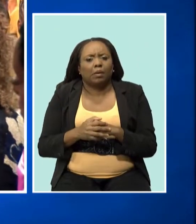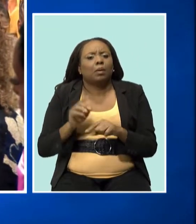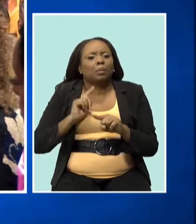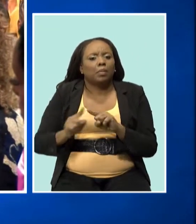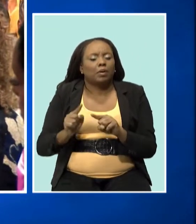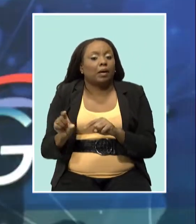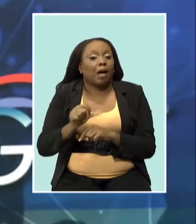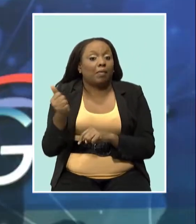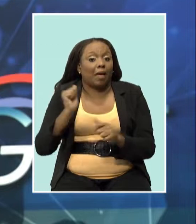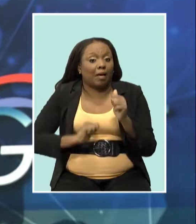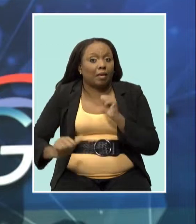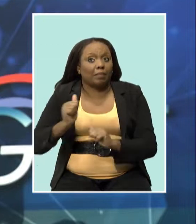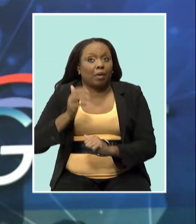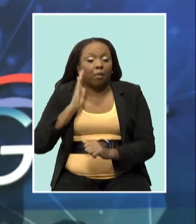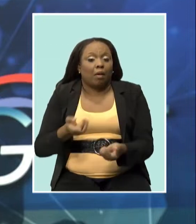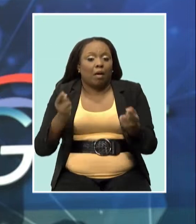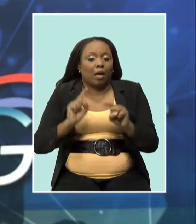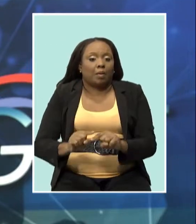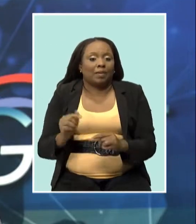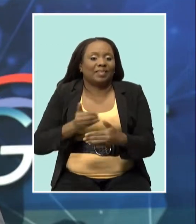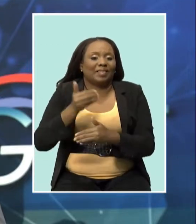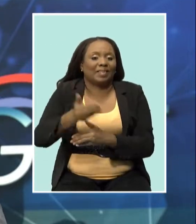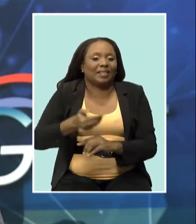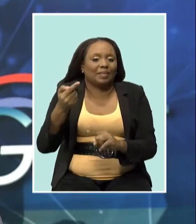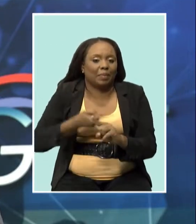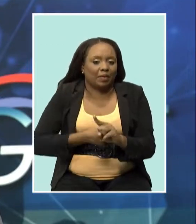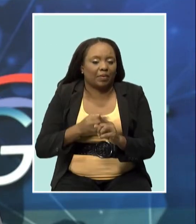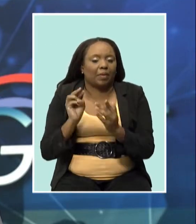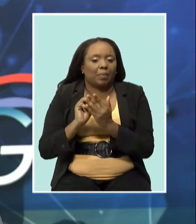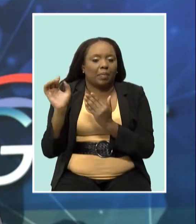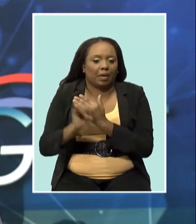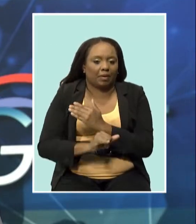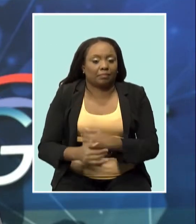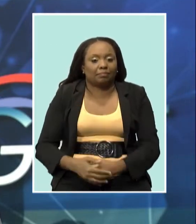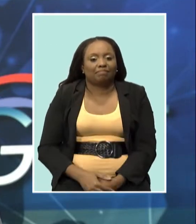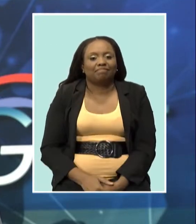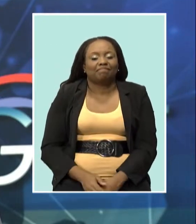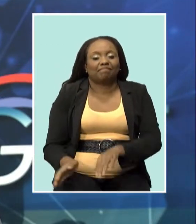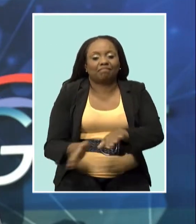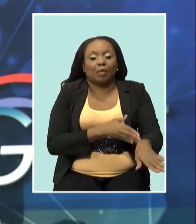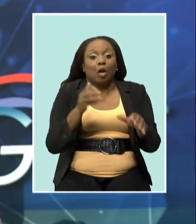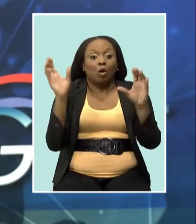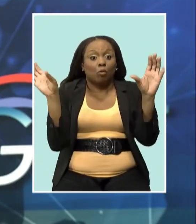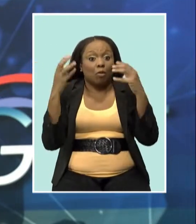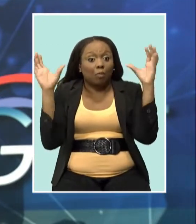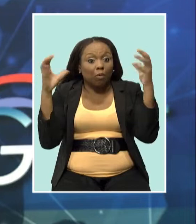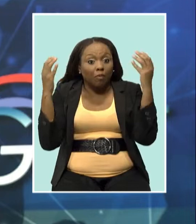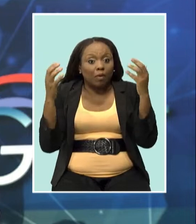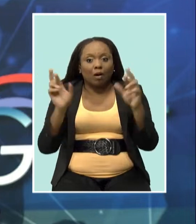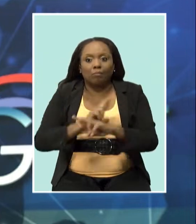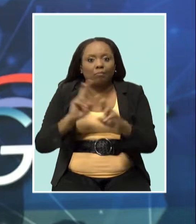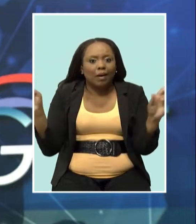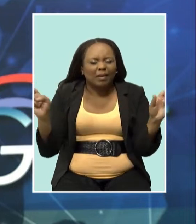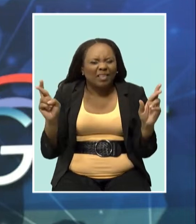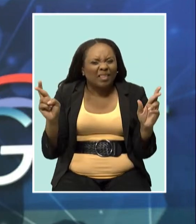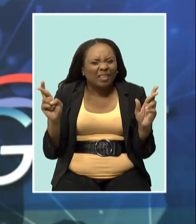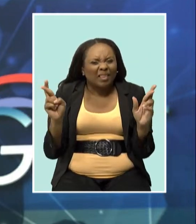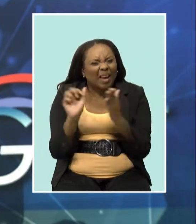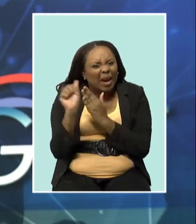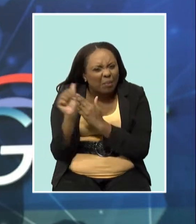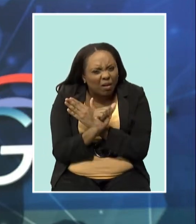month. We're also going to have a readied drama that would be addressing child abuse in all its forms, and it will